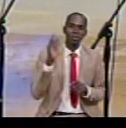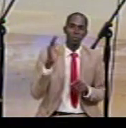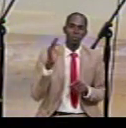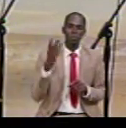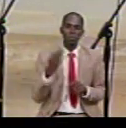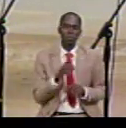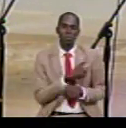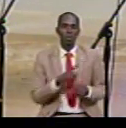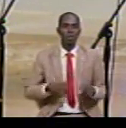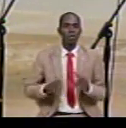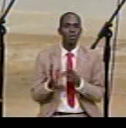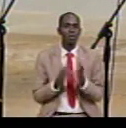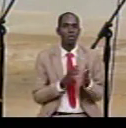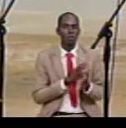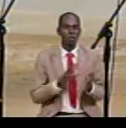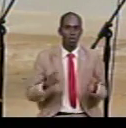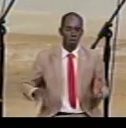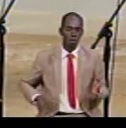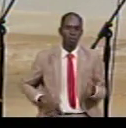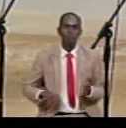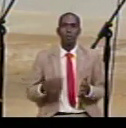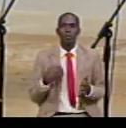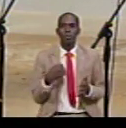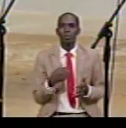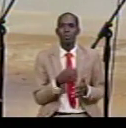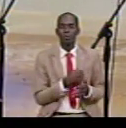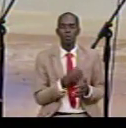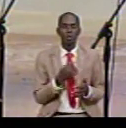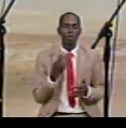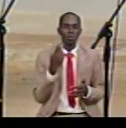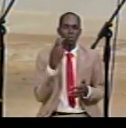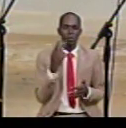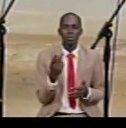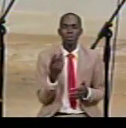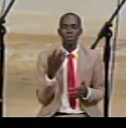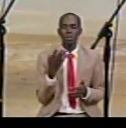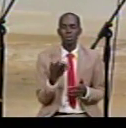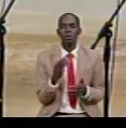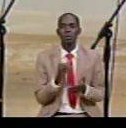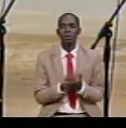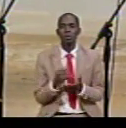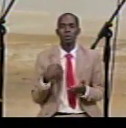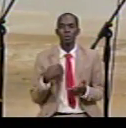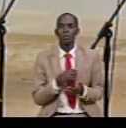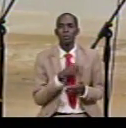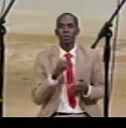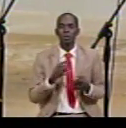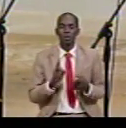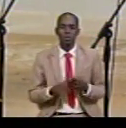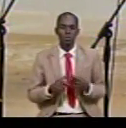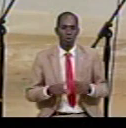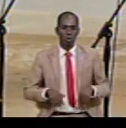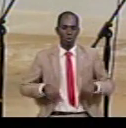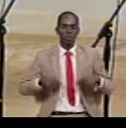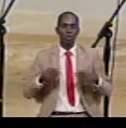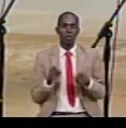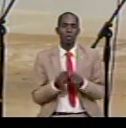Master, and we are to follow him. We are to live our lives the way he wants us to live our lives.